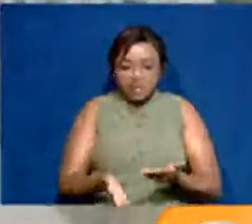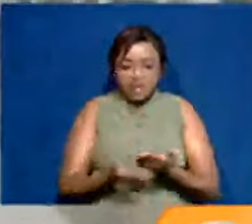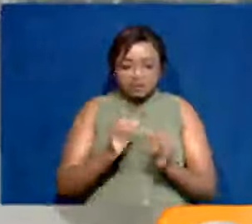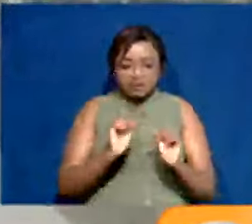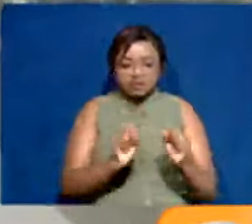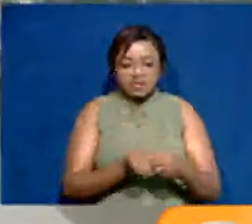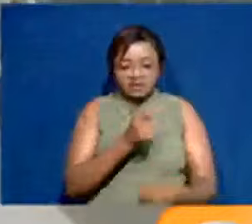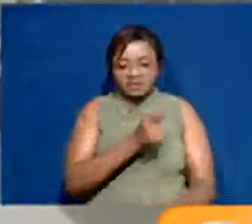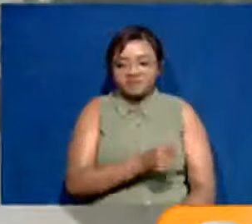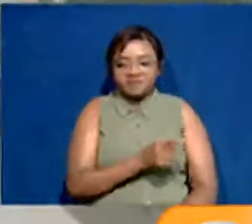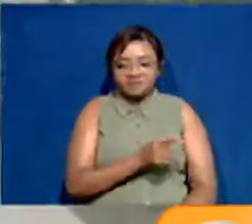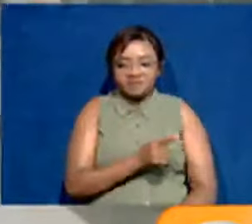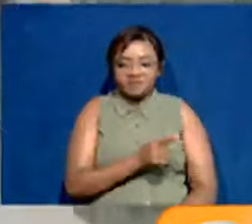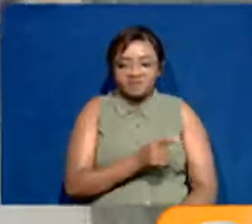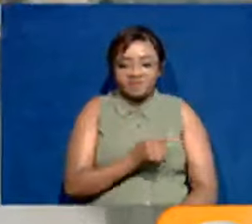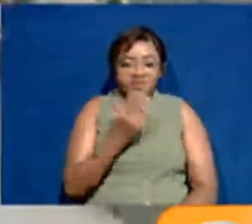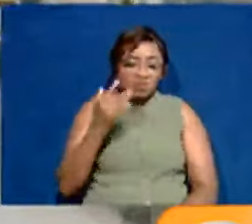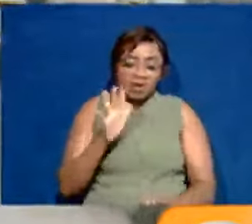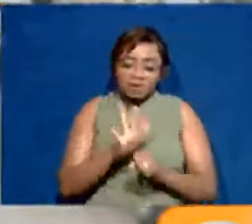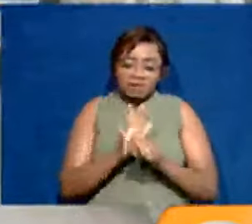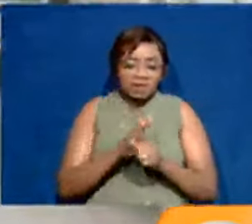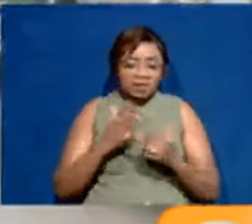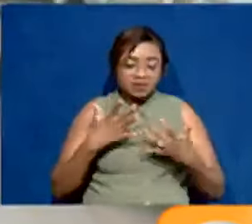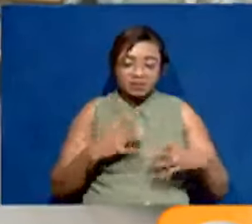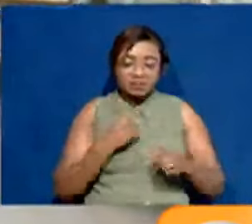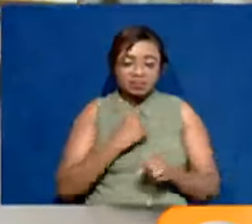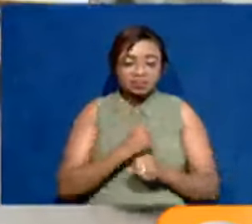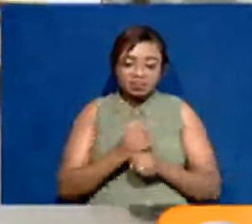late. As for now, livelihoods of thousands